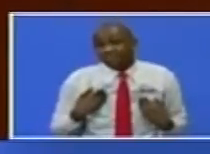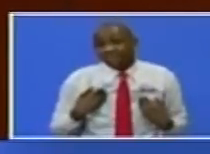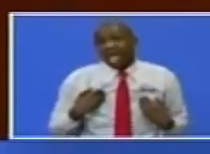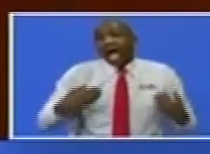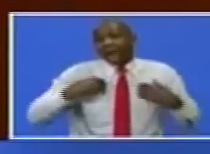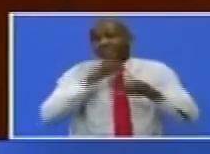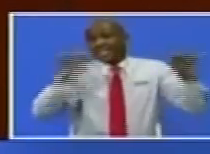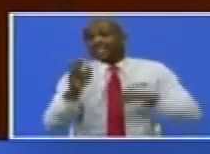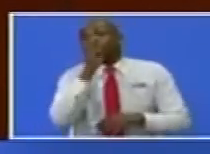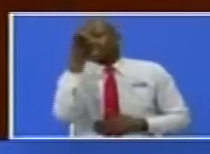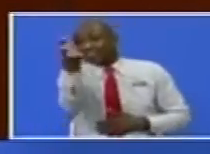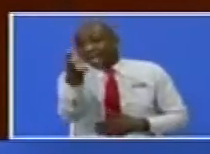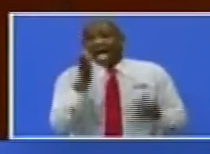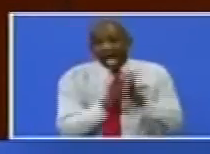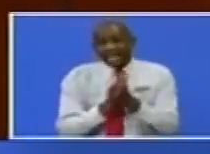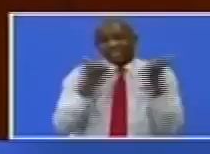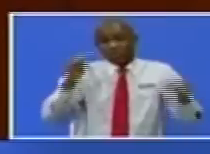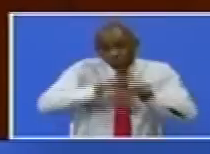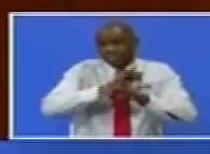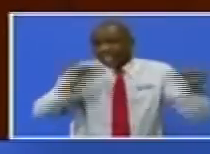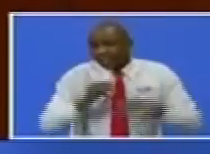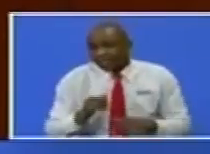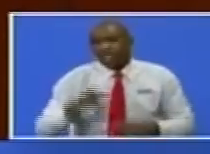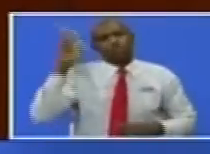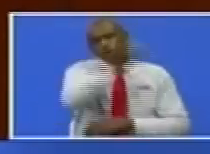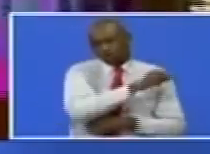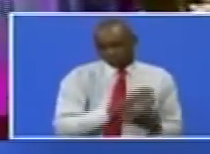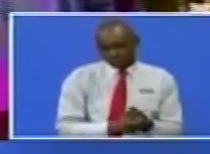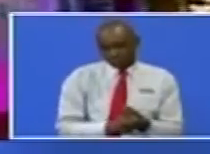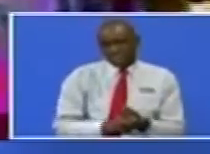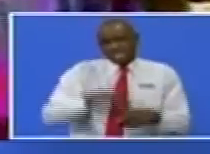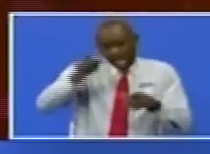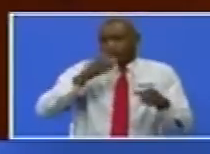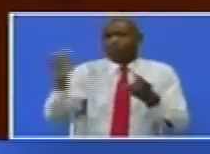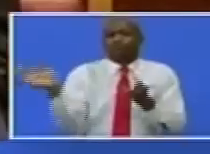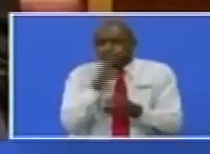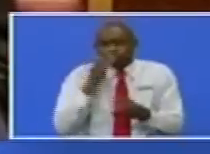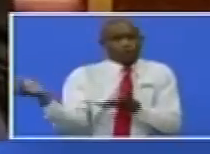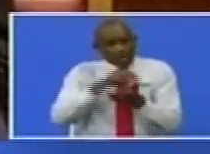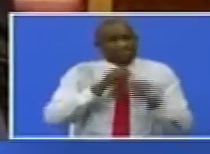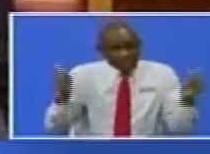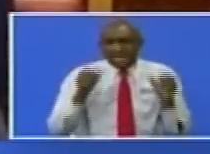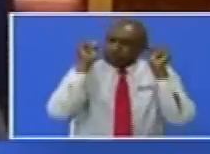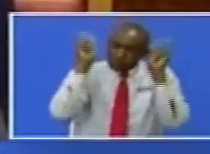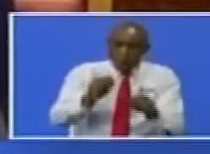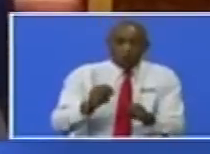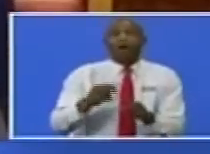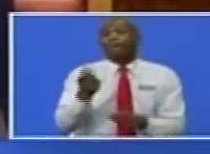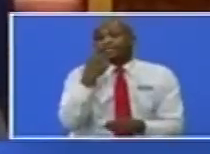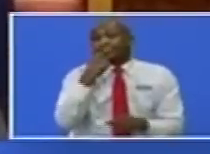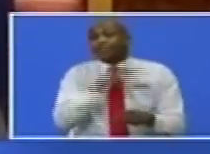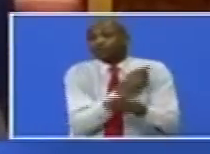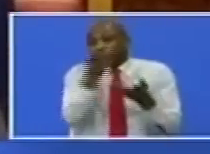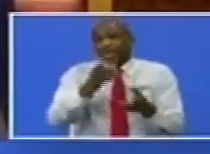Is there clean drinking water and proper sanitation? No. Efficient garbage collection? No. Medicines in